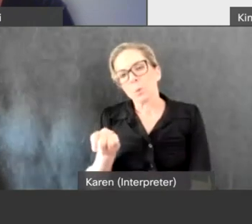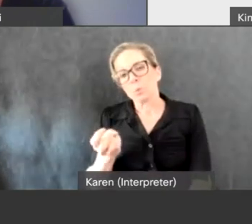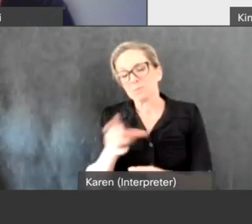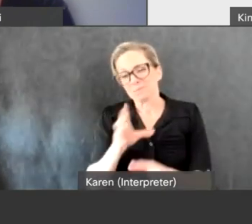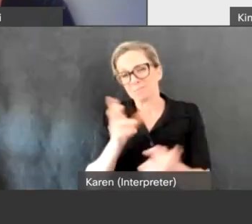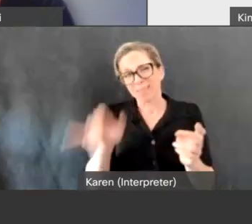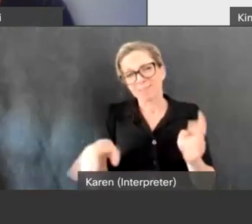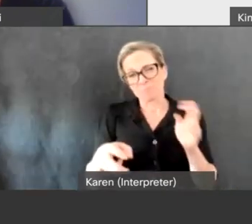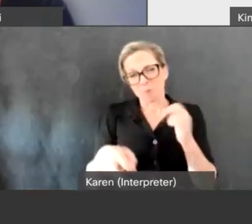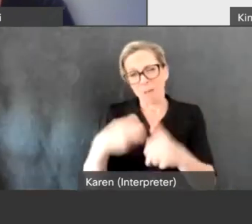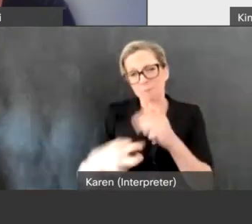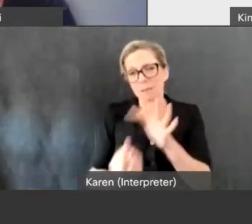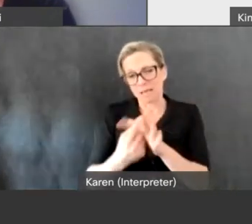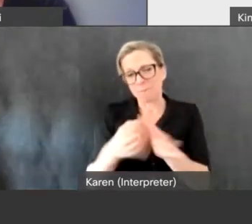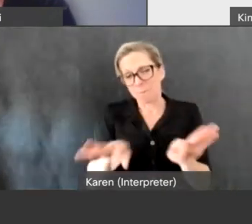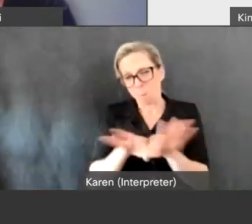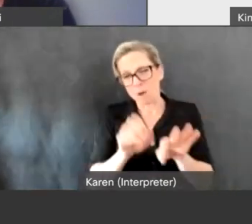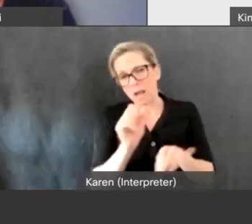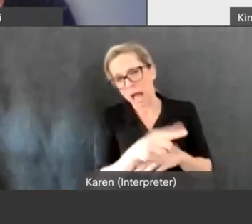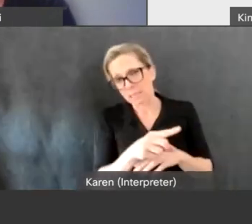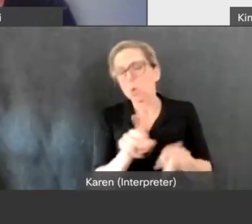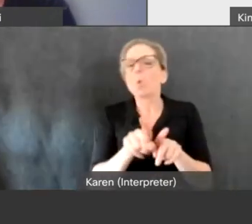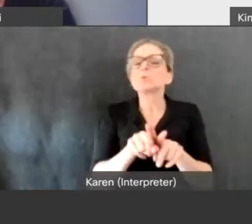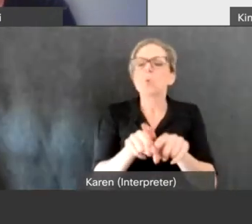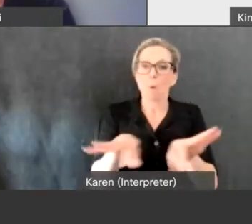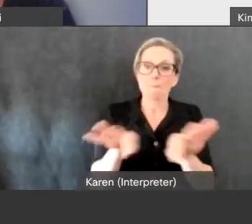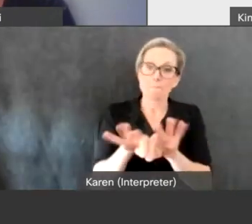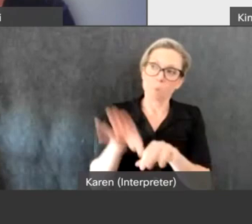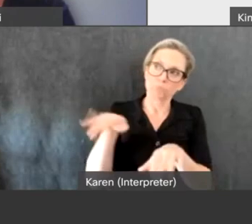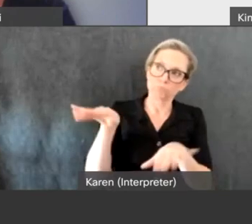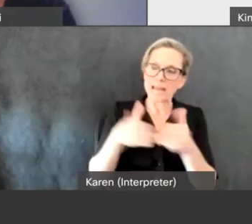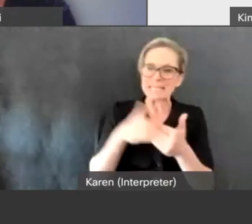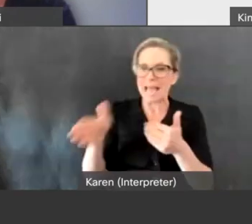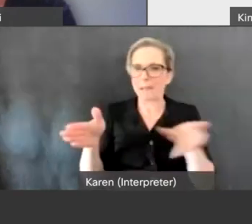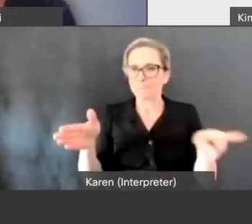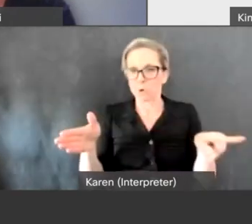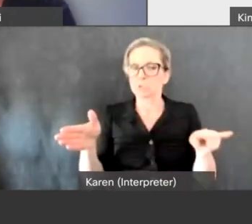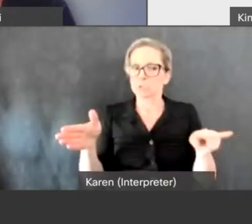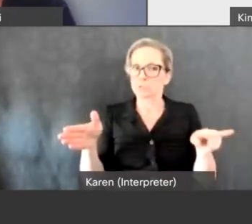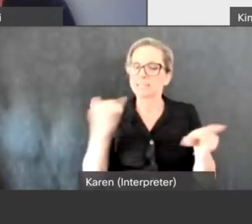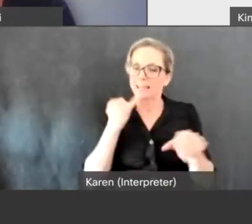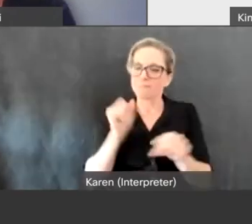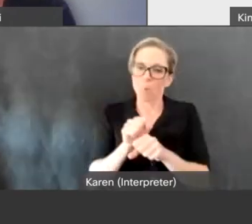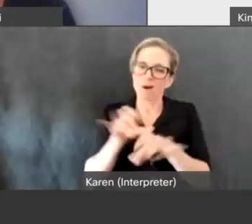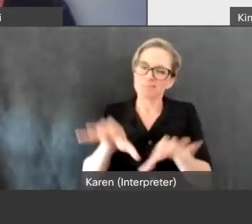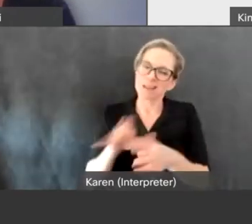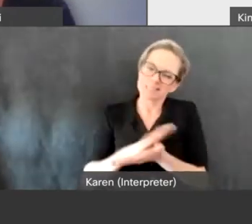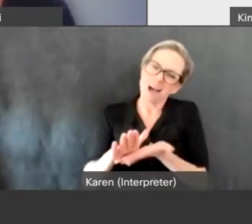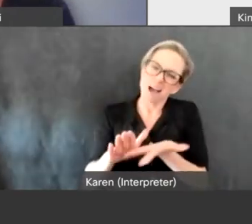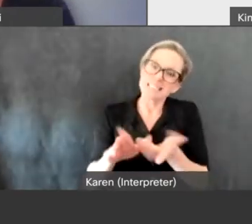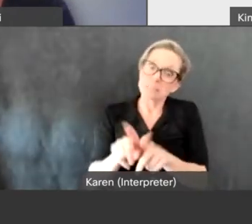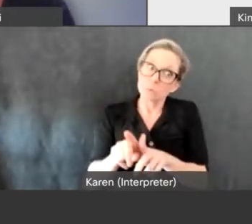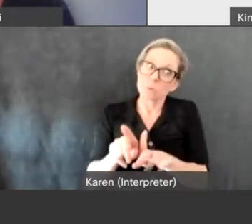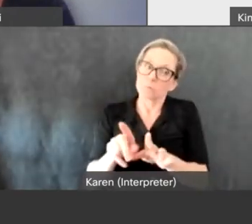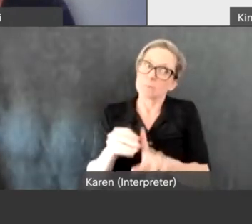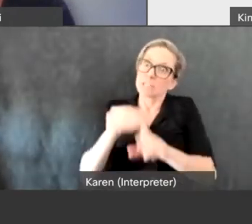issue. You also want to alert your neighbors if you're getting some work done, especially if it's going to be loud work. It's just a nice thing to do. But those